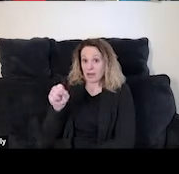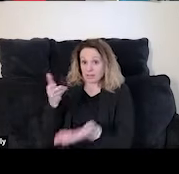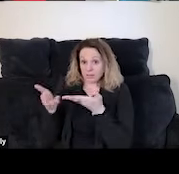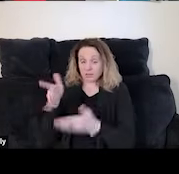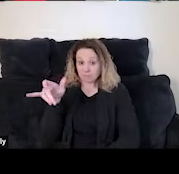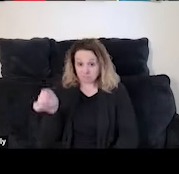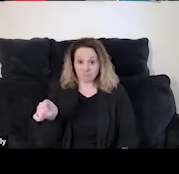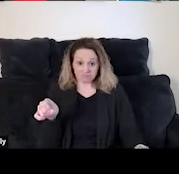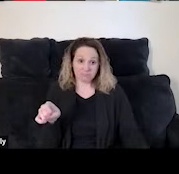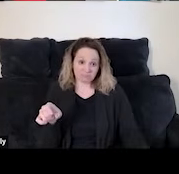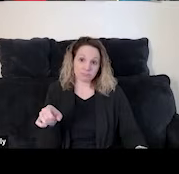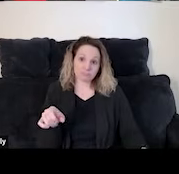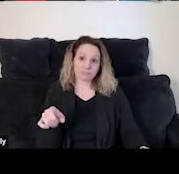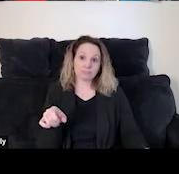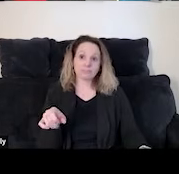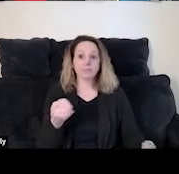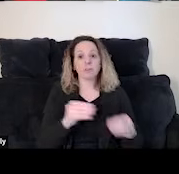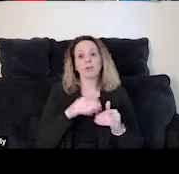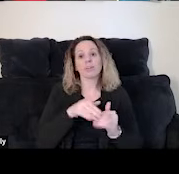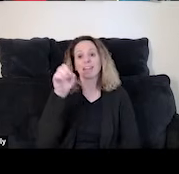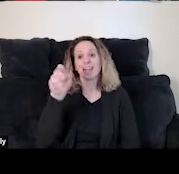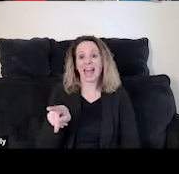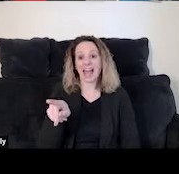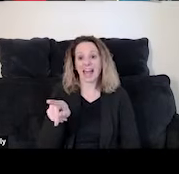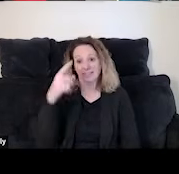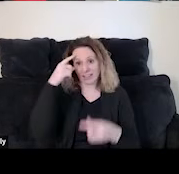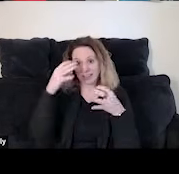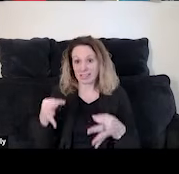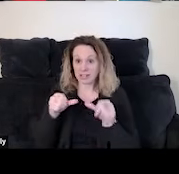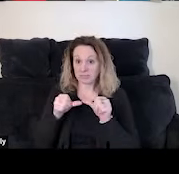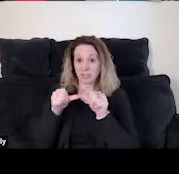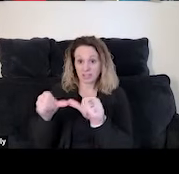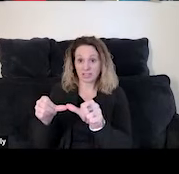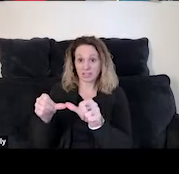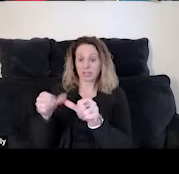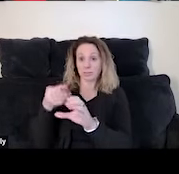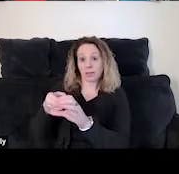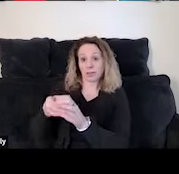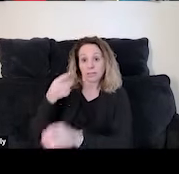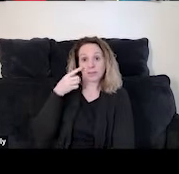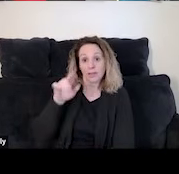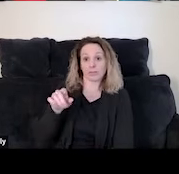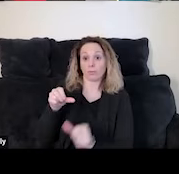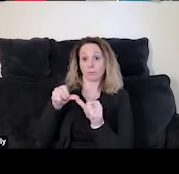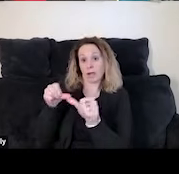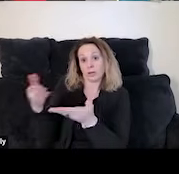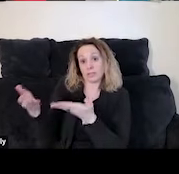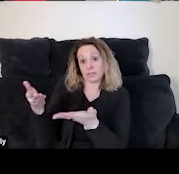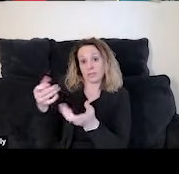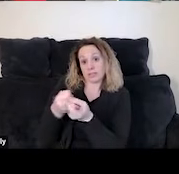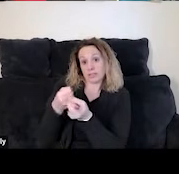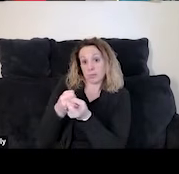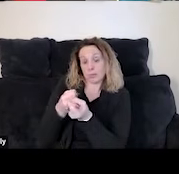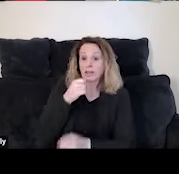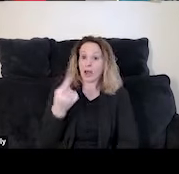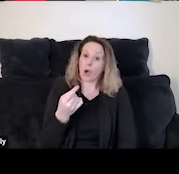services. And over half of those are choosing to continue participation in those ongoing services and support. So not